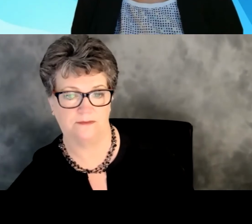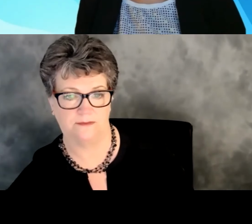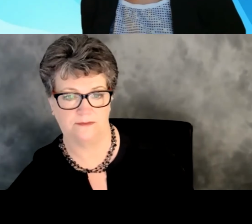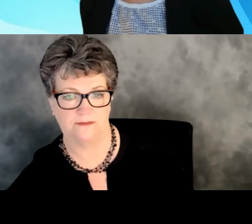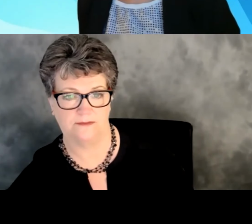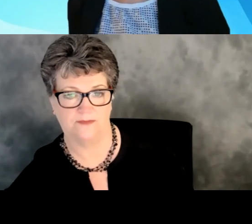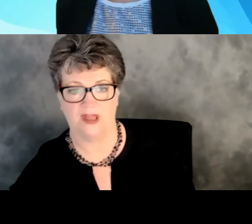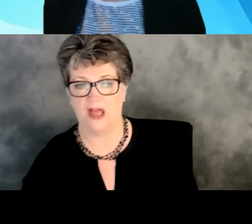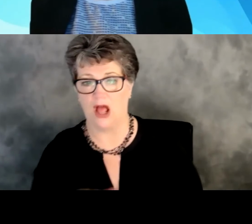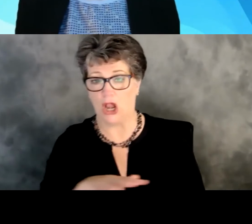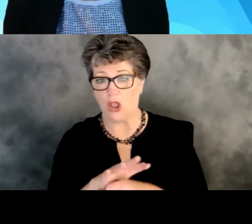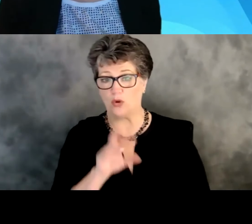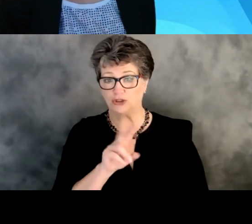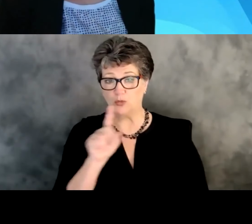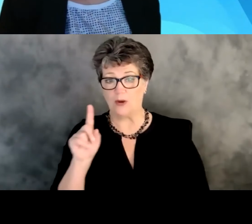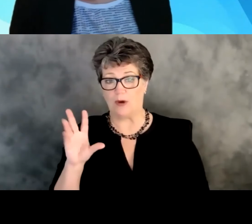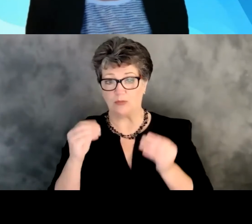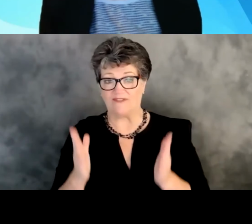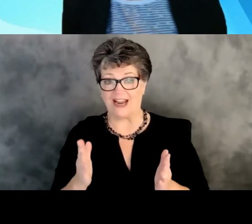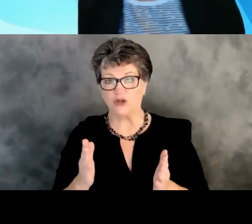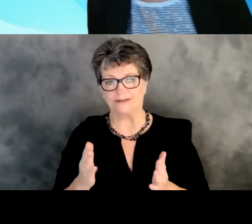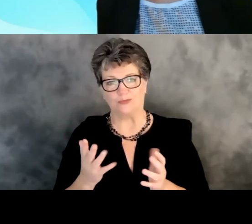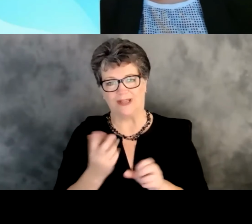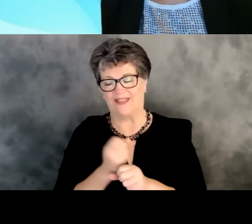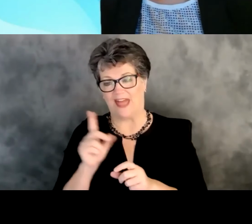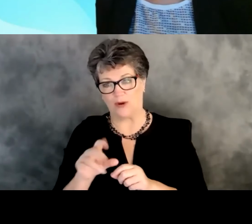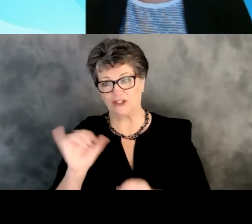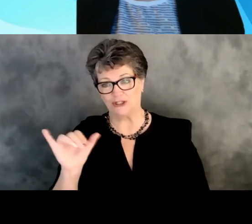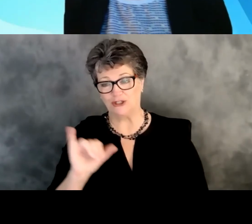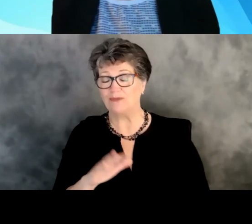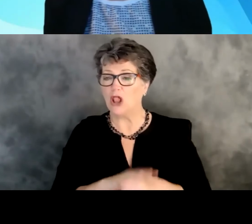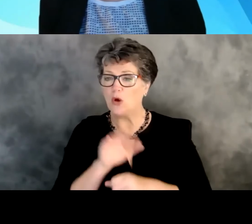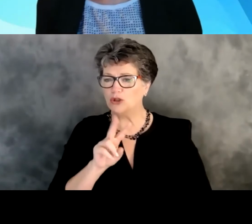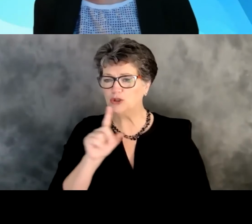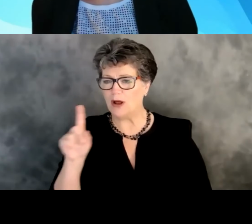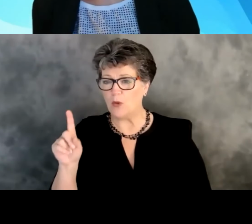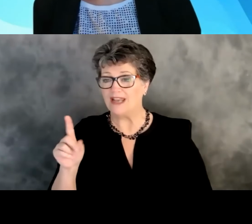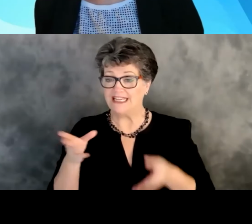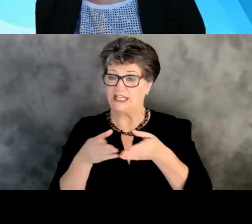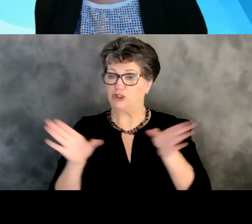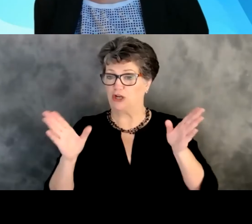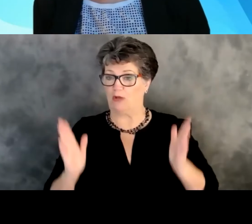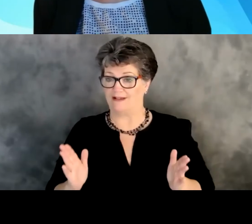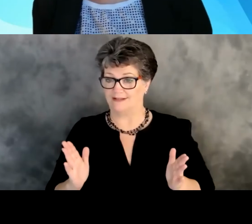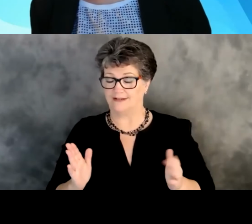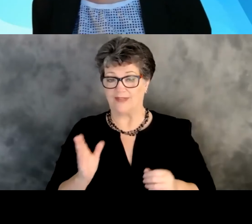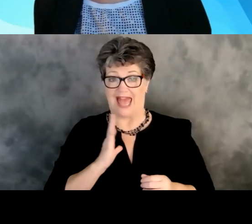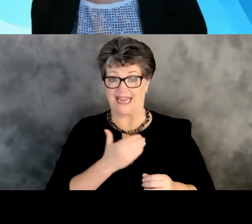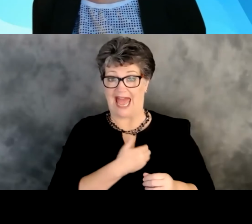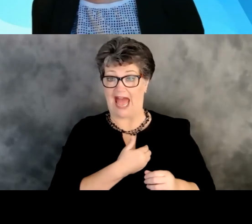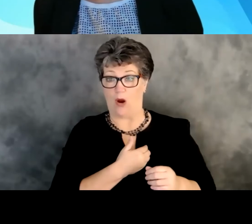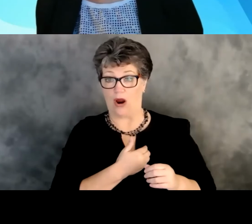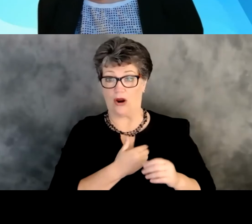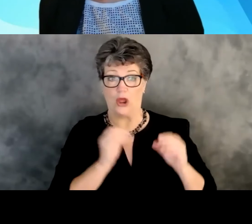Local 211 providers. I get this question a lot too. We think of local 211 as the generalist and our No Wrong Door, One